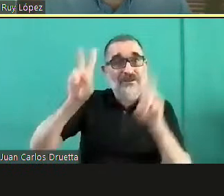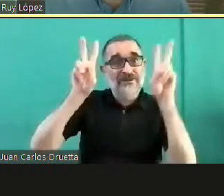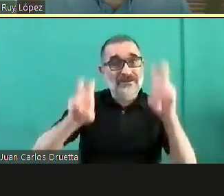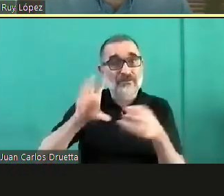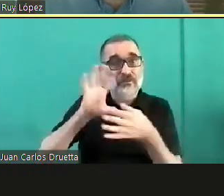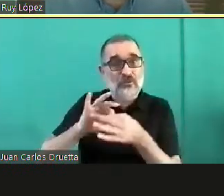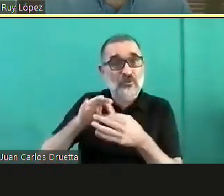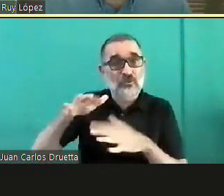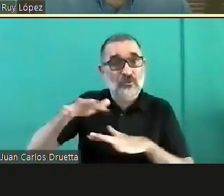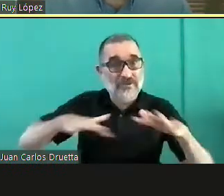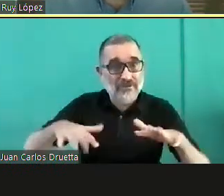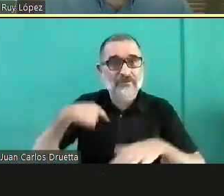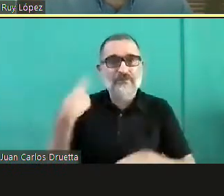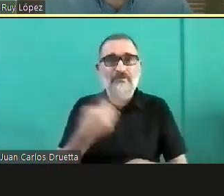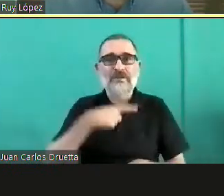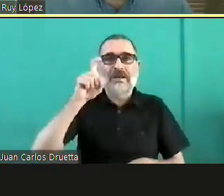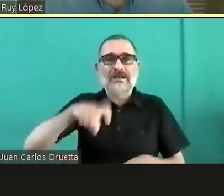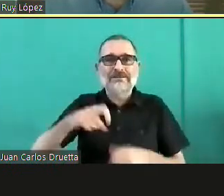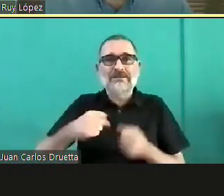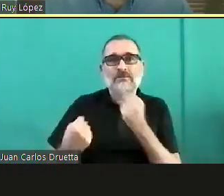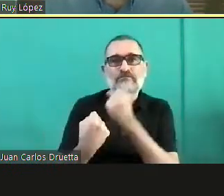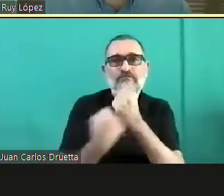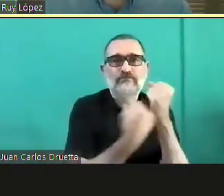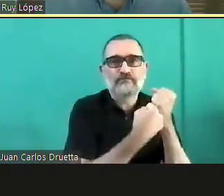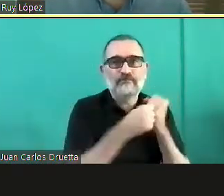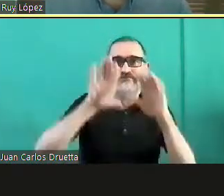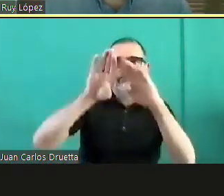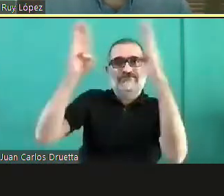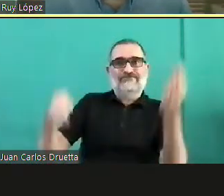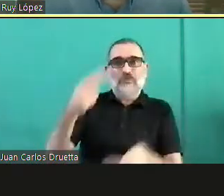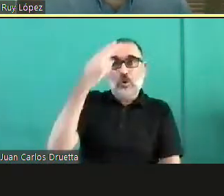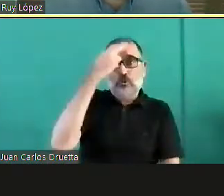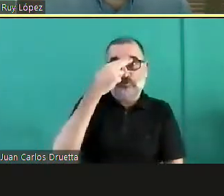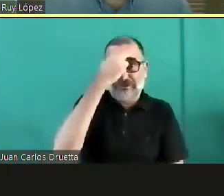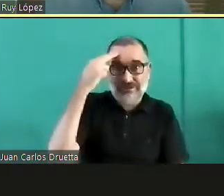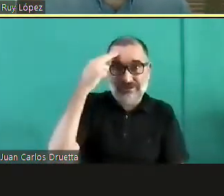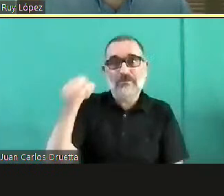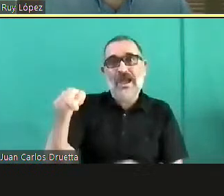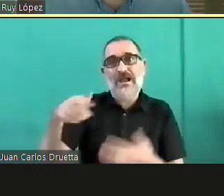community action and intersectoral activity,